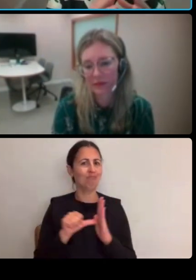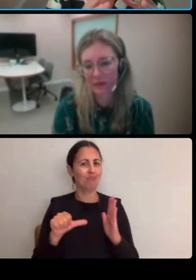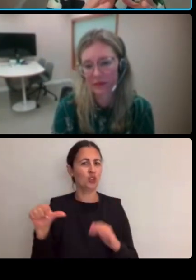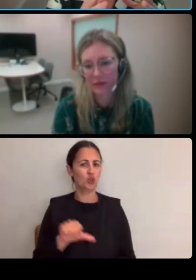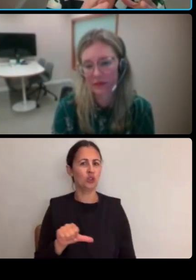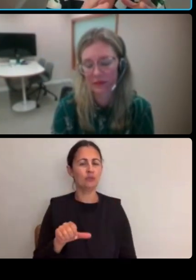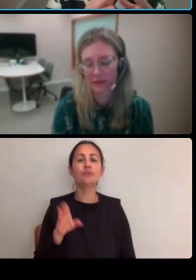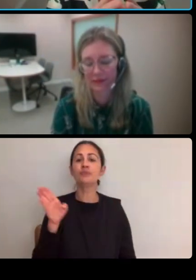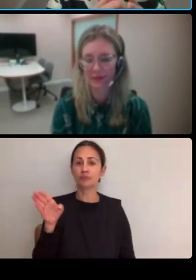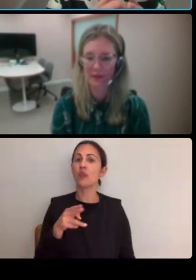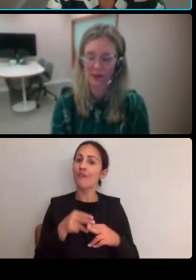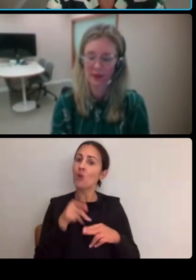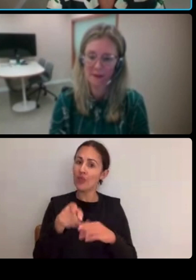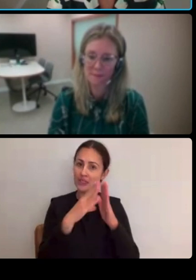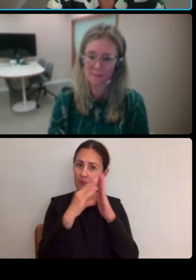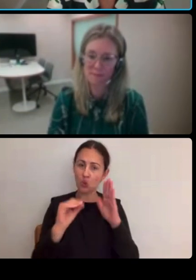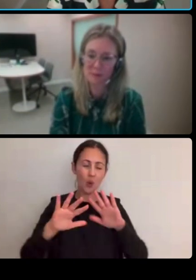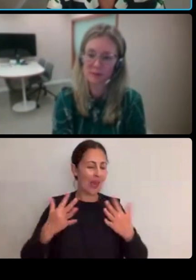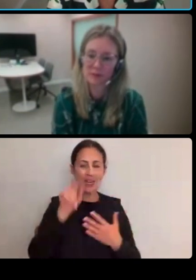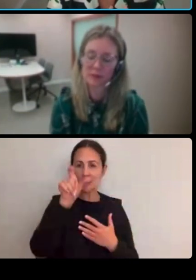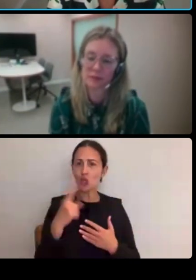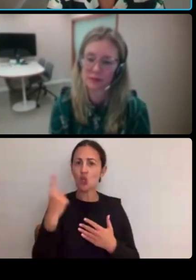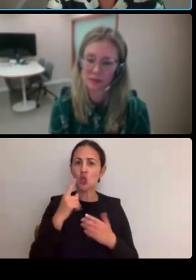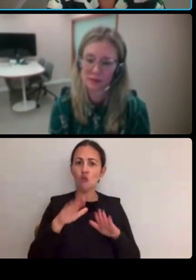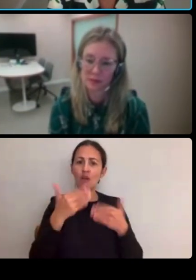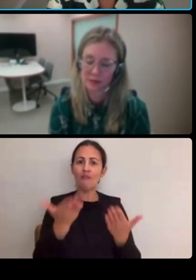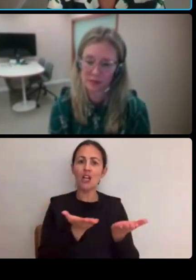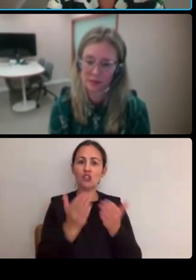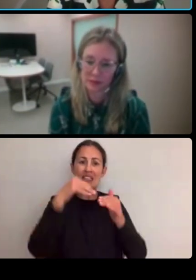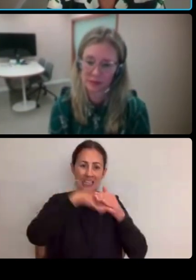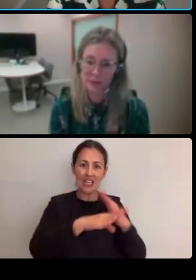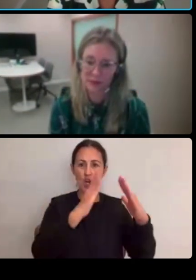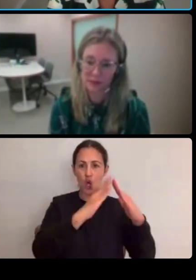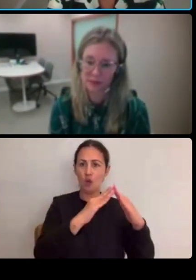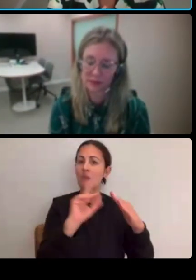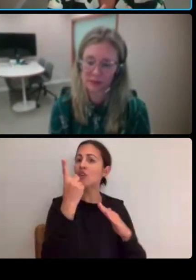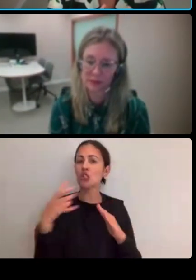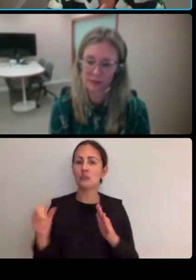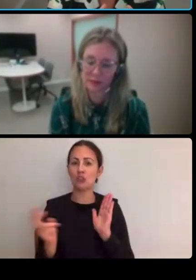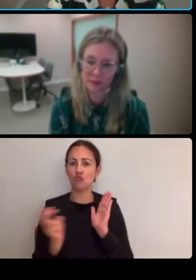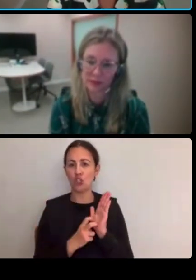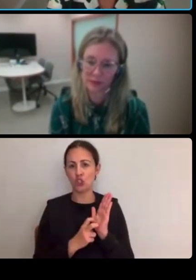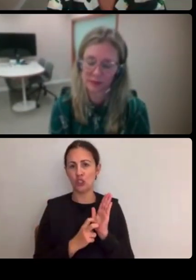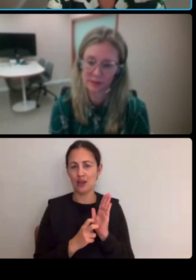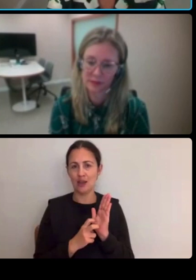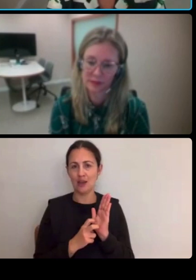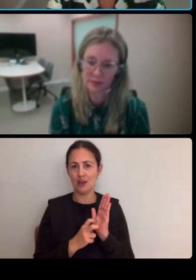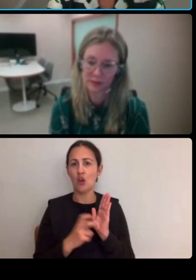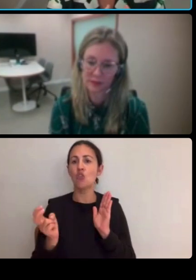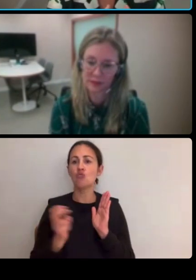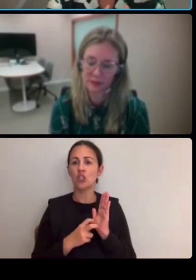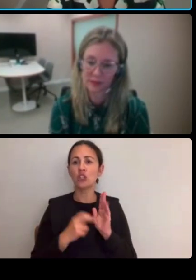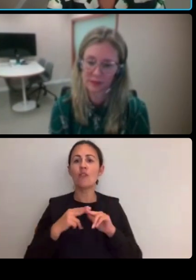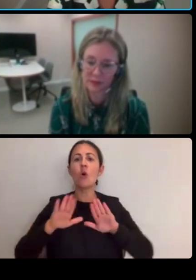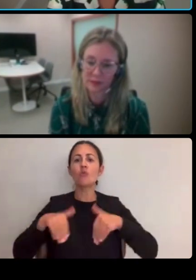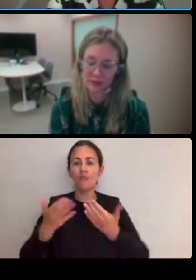everybody who is providing services will first and foremost need to register to provide those